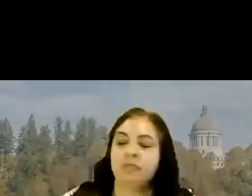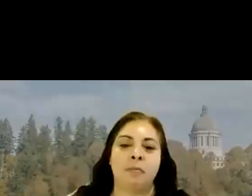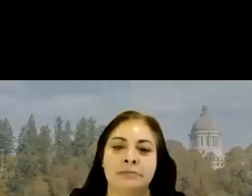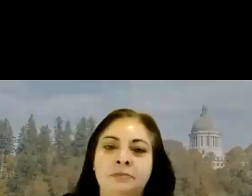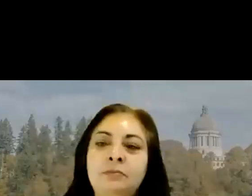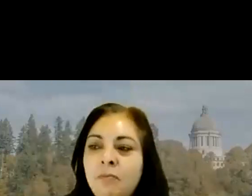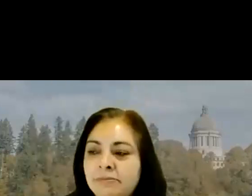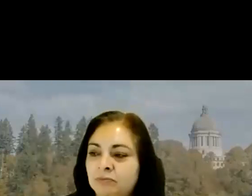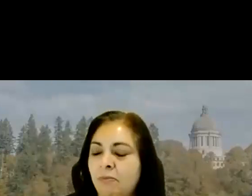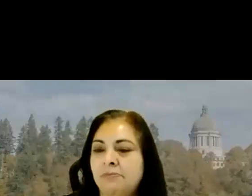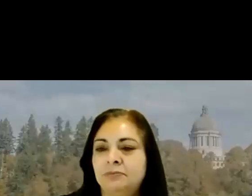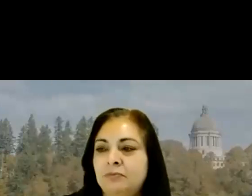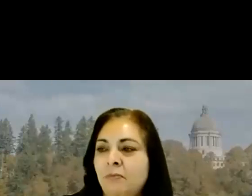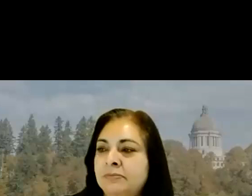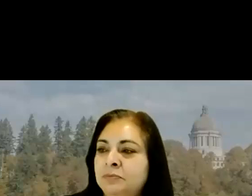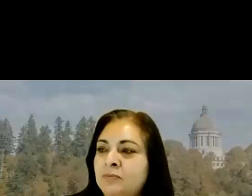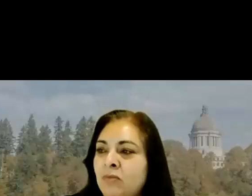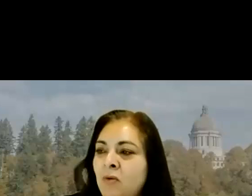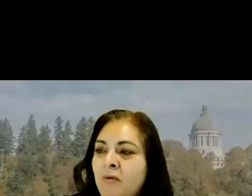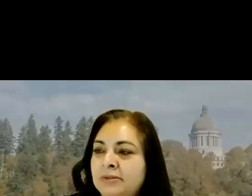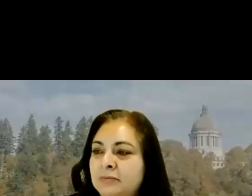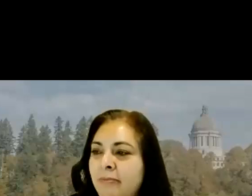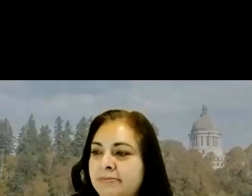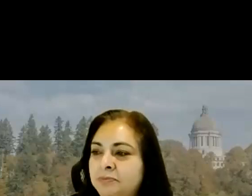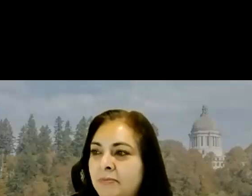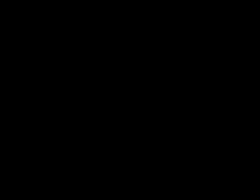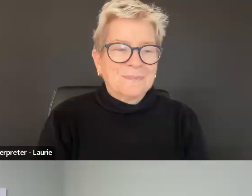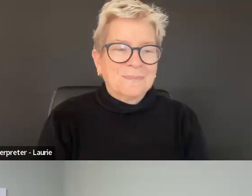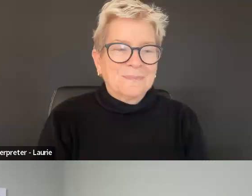Okay, I see people coming back on camera here. Thank you so much, everyone.